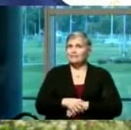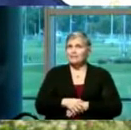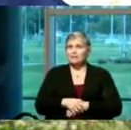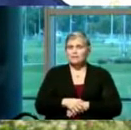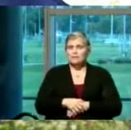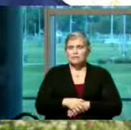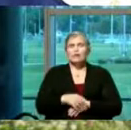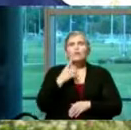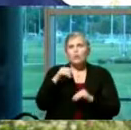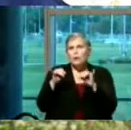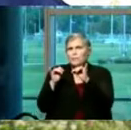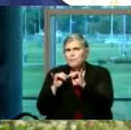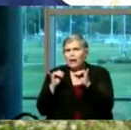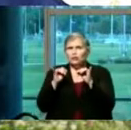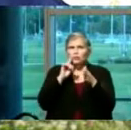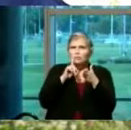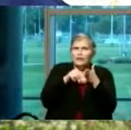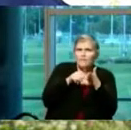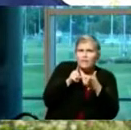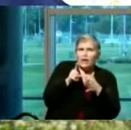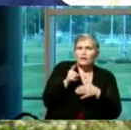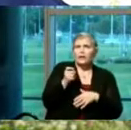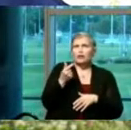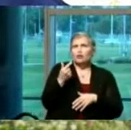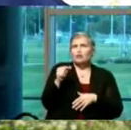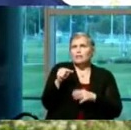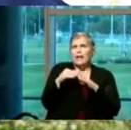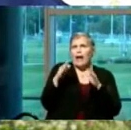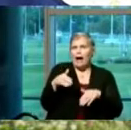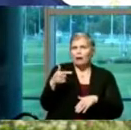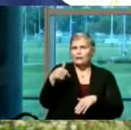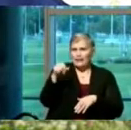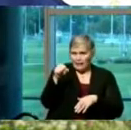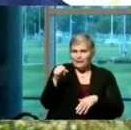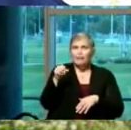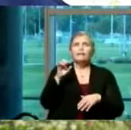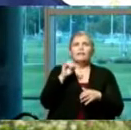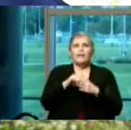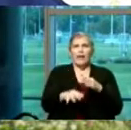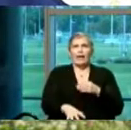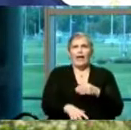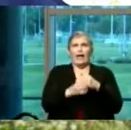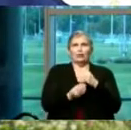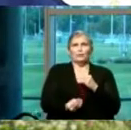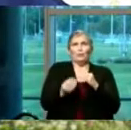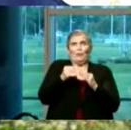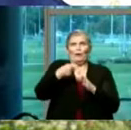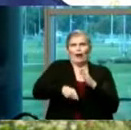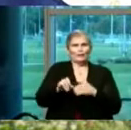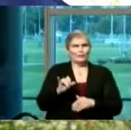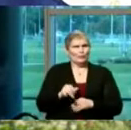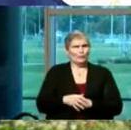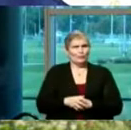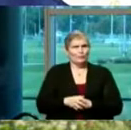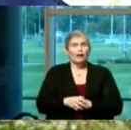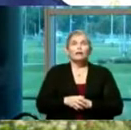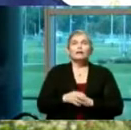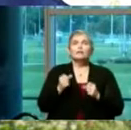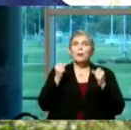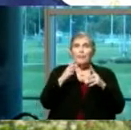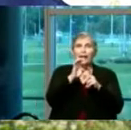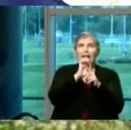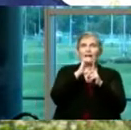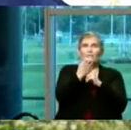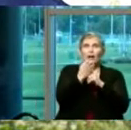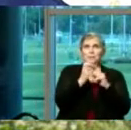high costs of measuring and verifying greenhouse gas reductions adds to that expensive cost. There are concerns by many in the